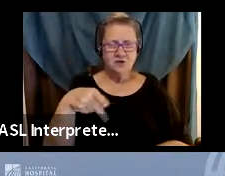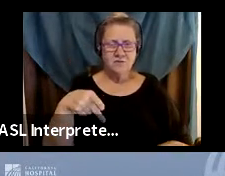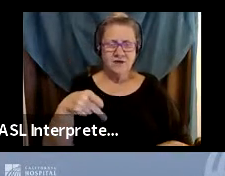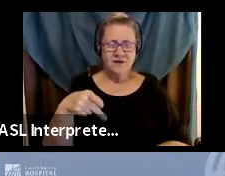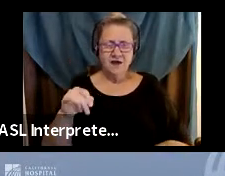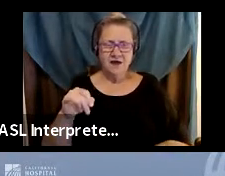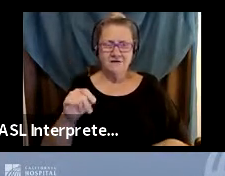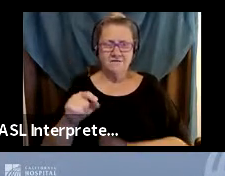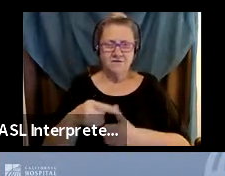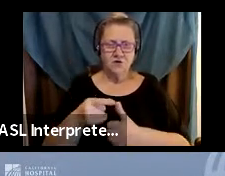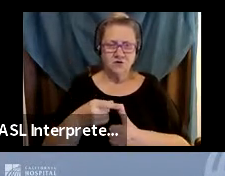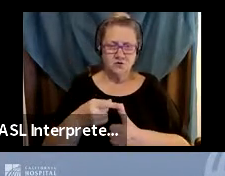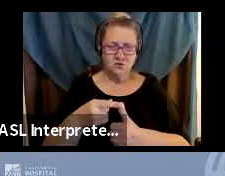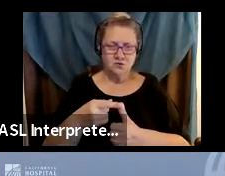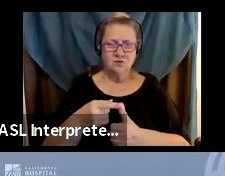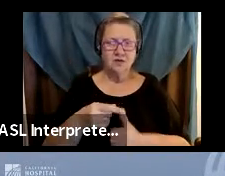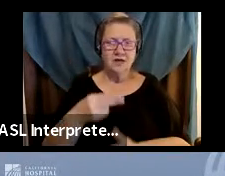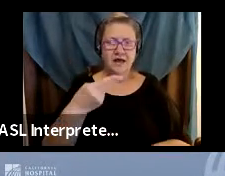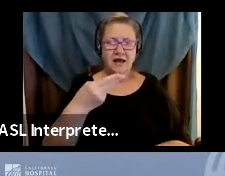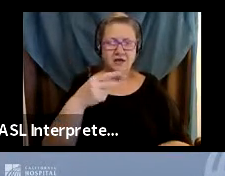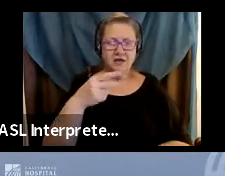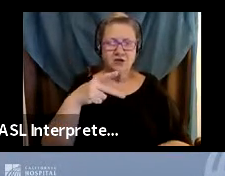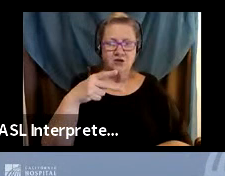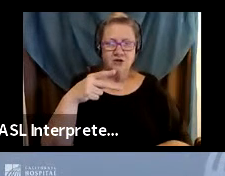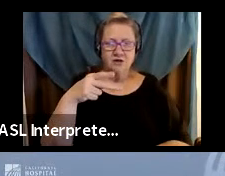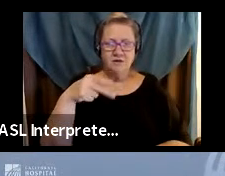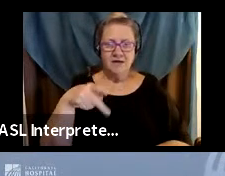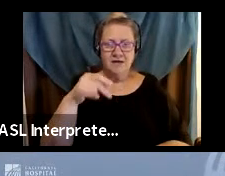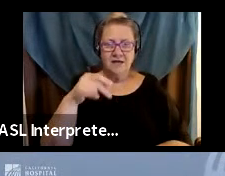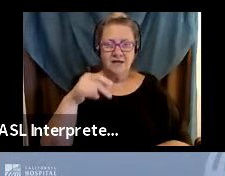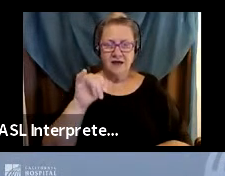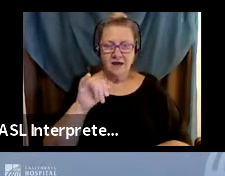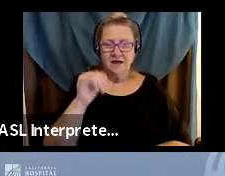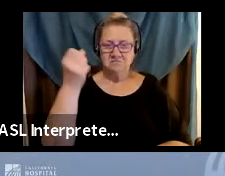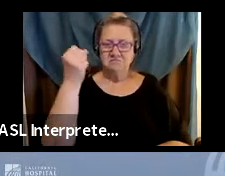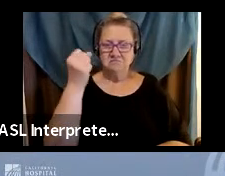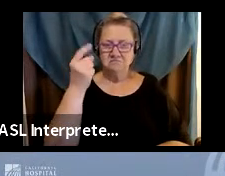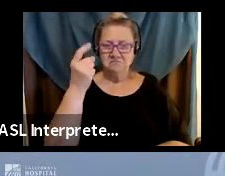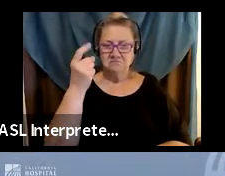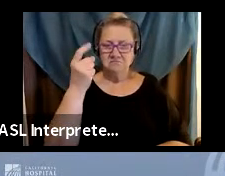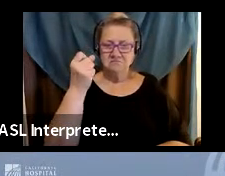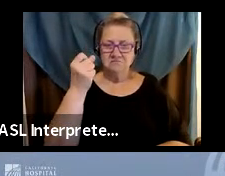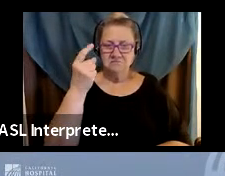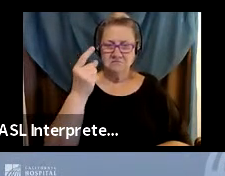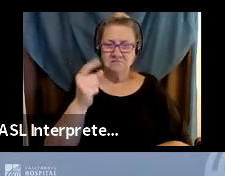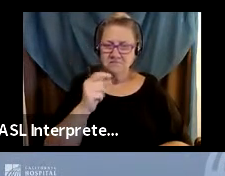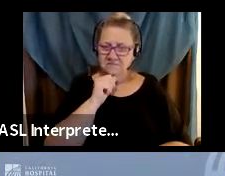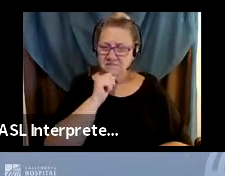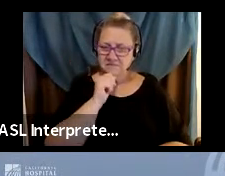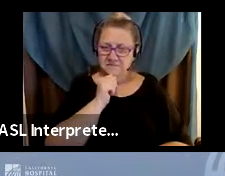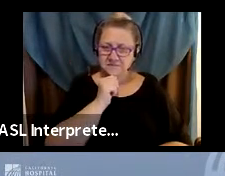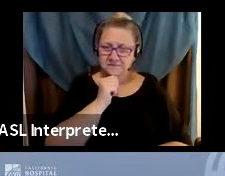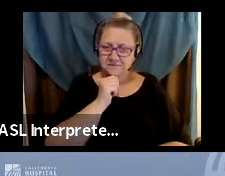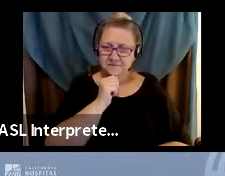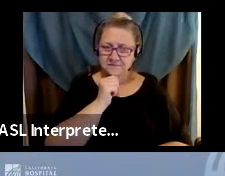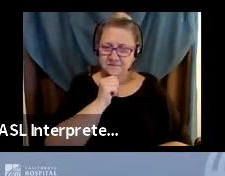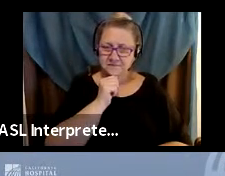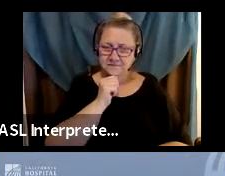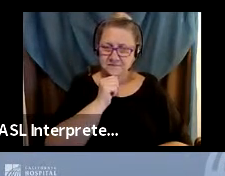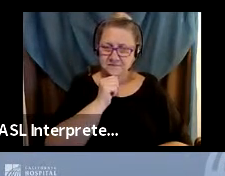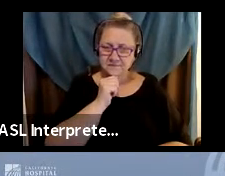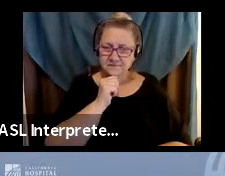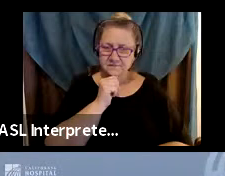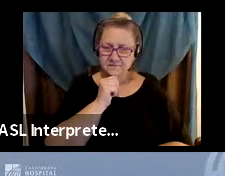that made a lot of sense. HPI still made sense, but made a little bit less sense for allocation because that's going to be a much more targeted. And as we